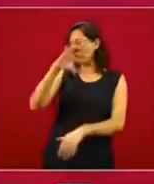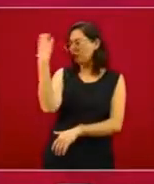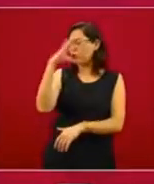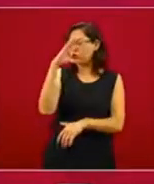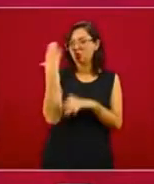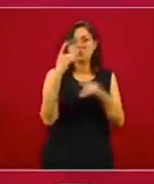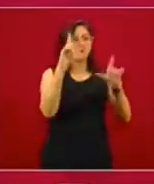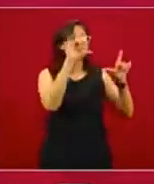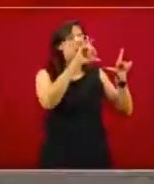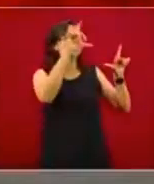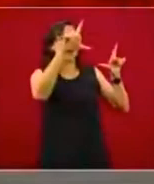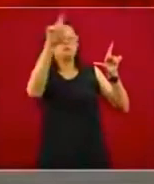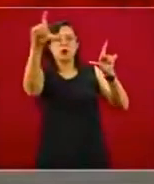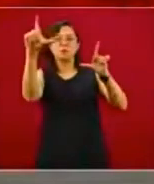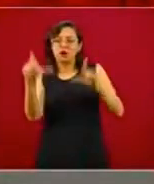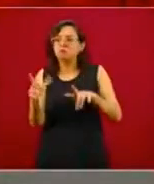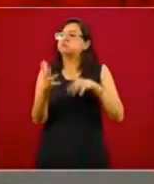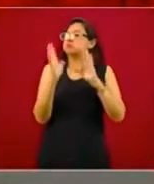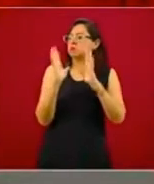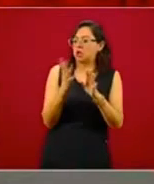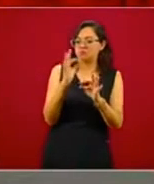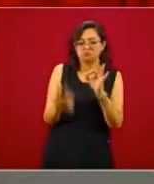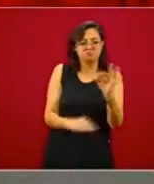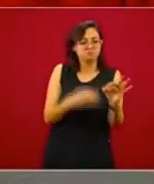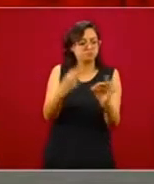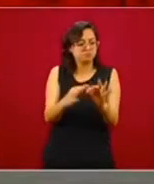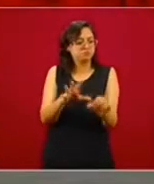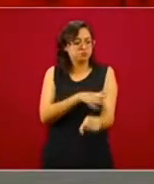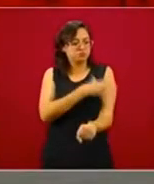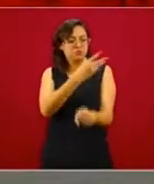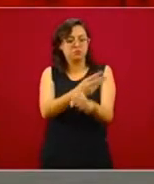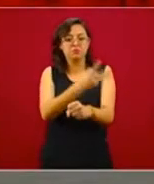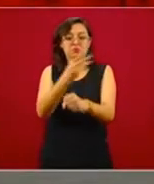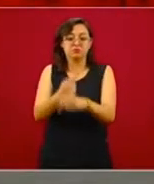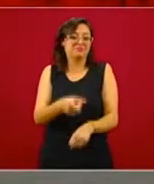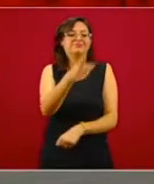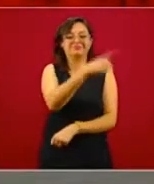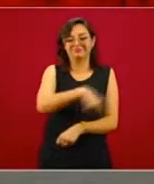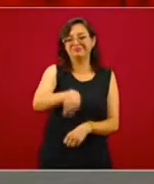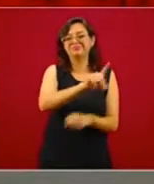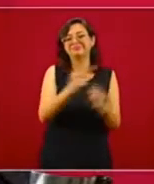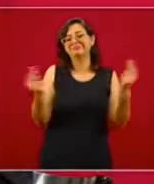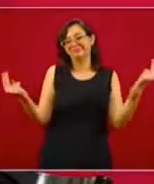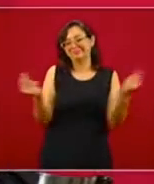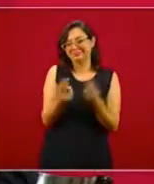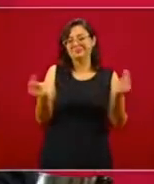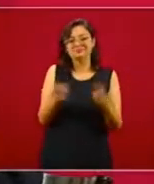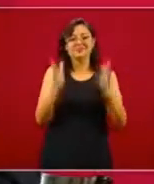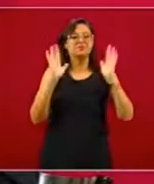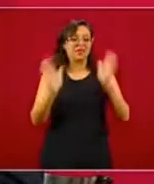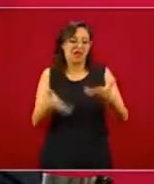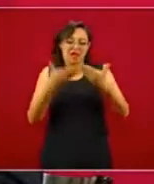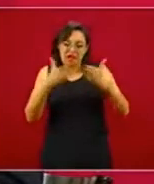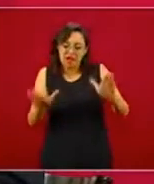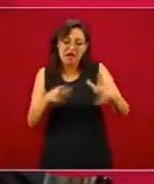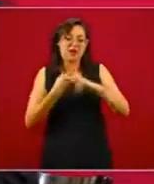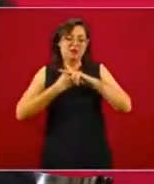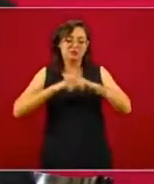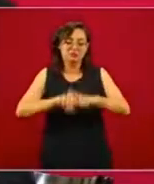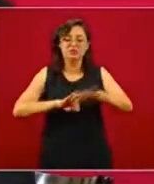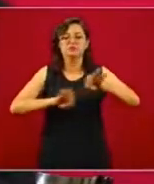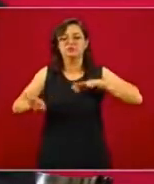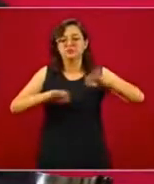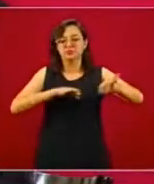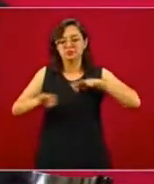sending evidence, just as we saw, as we displayed right here, that they are complying. They are in need